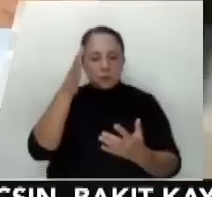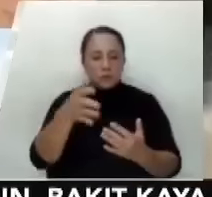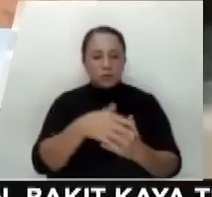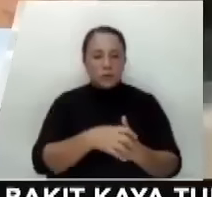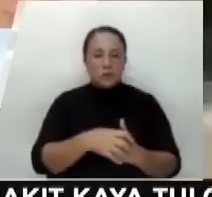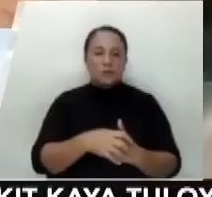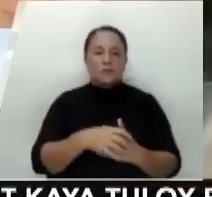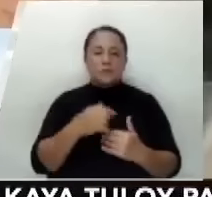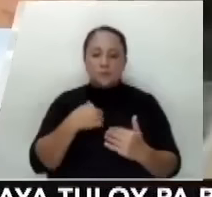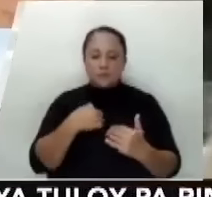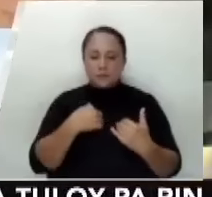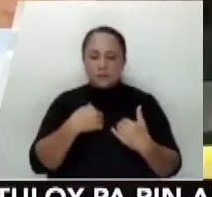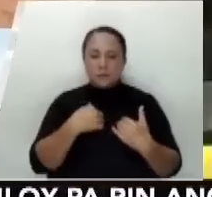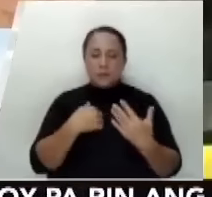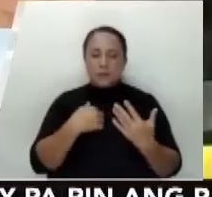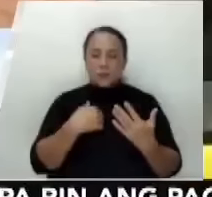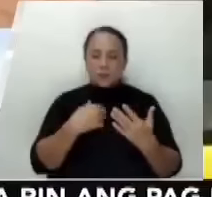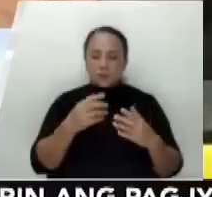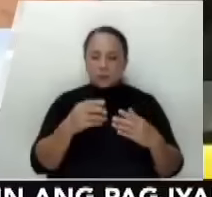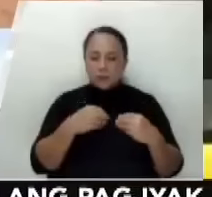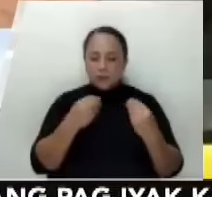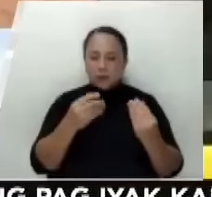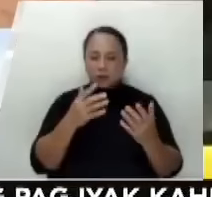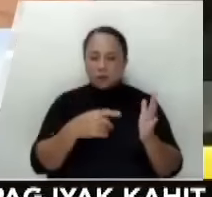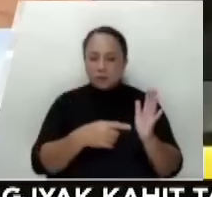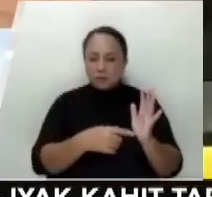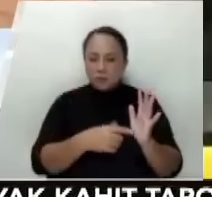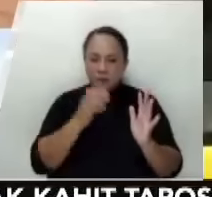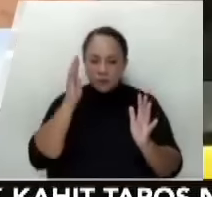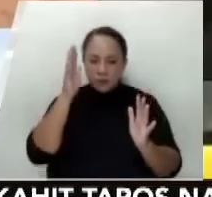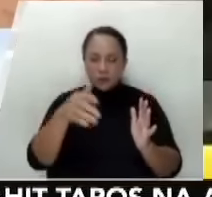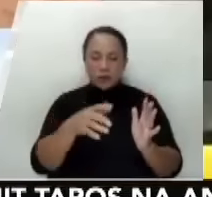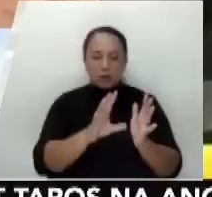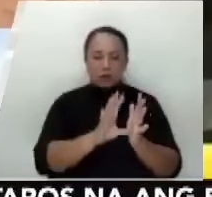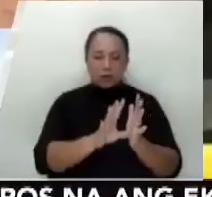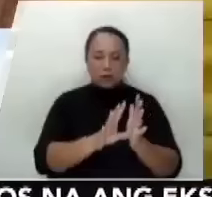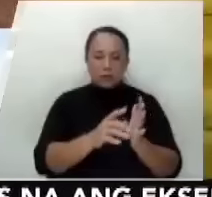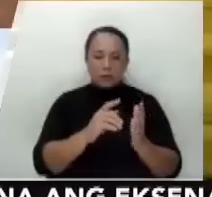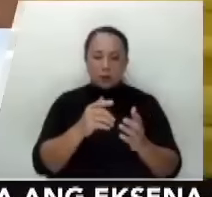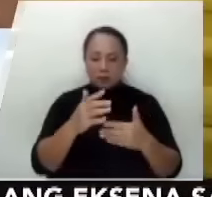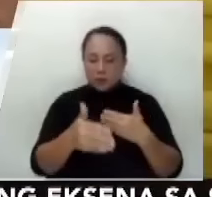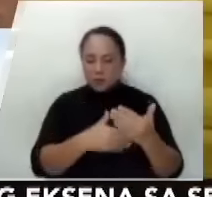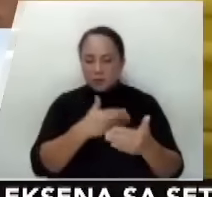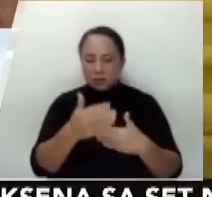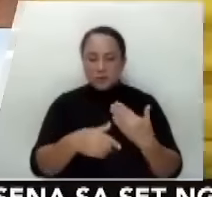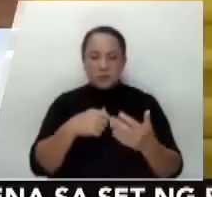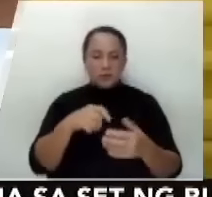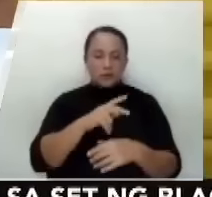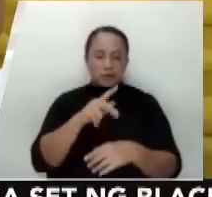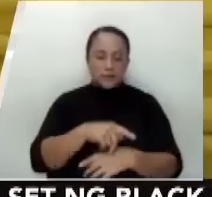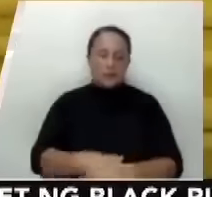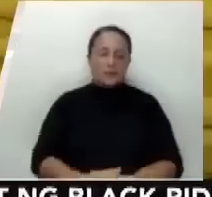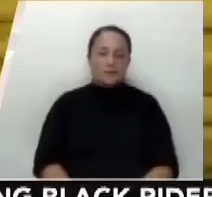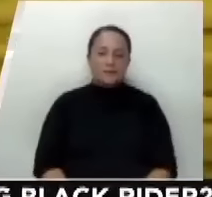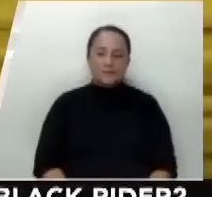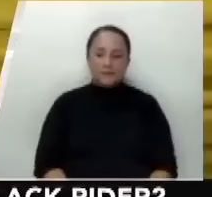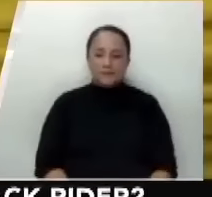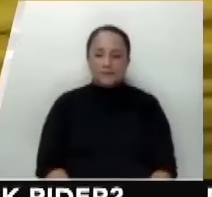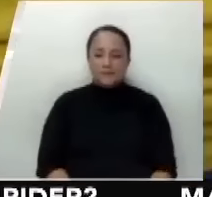will jeopardize our future and also the election process of the Philippines. Para sa GMA Integrated